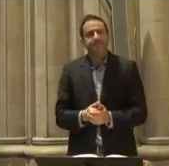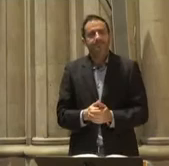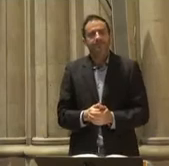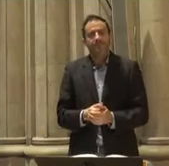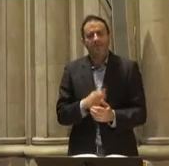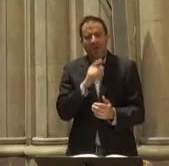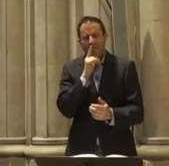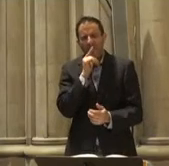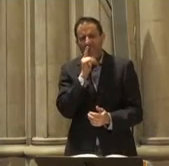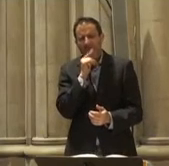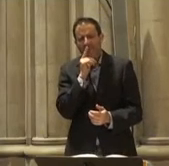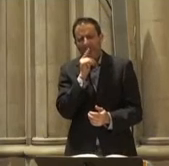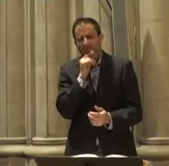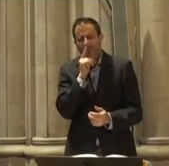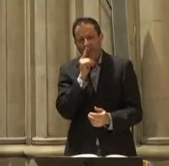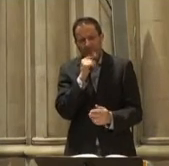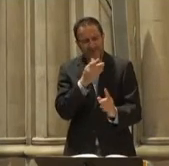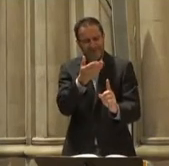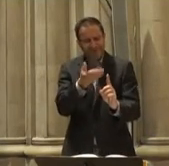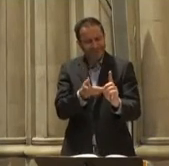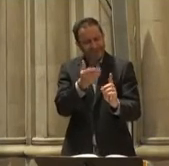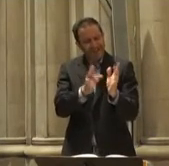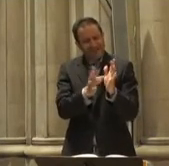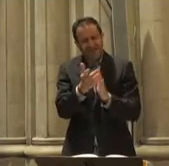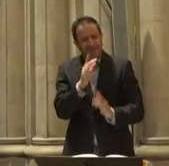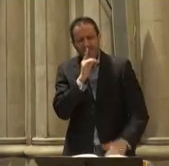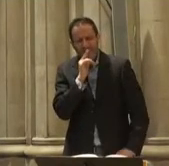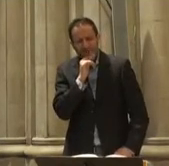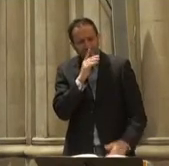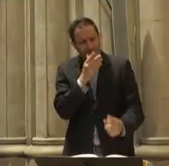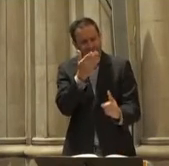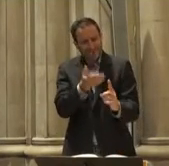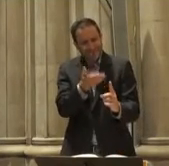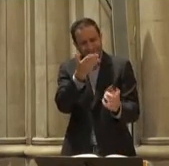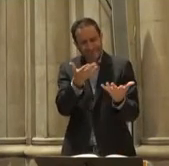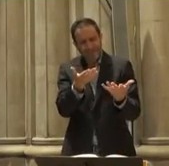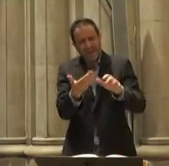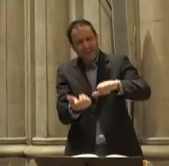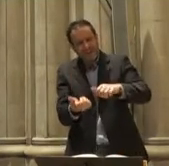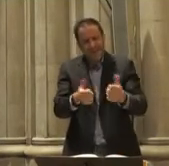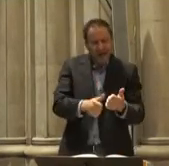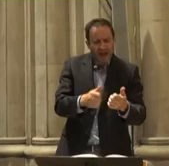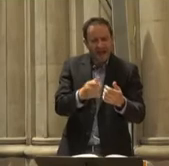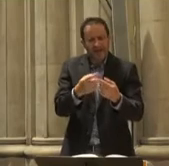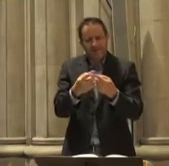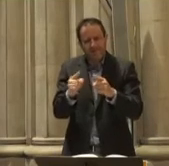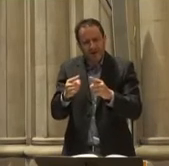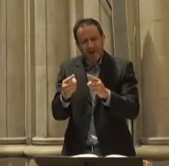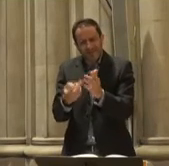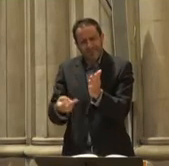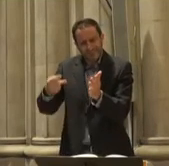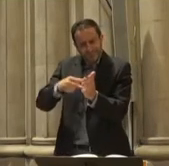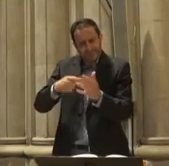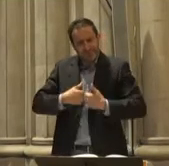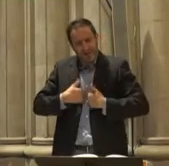Who was this Jesus of Nazareth who had died but risen from the dead?